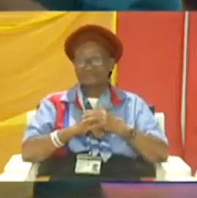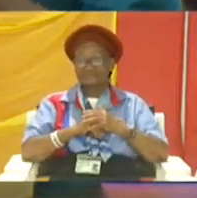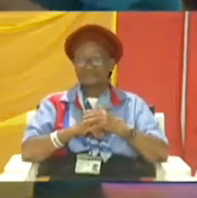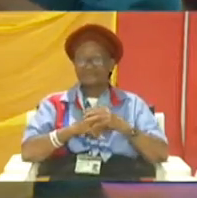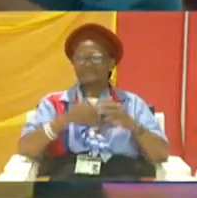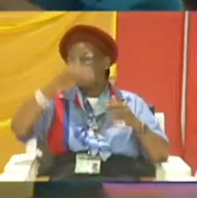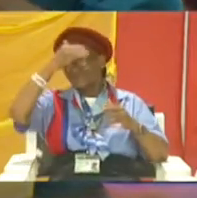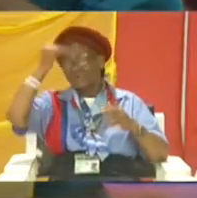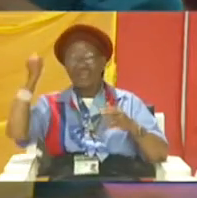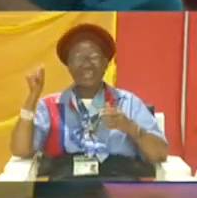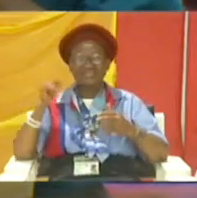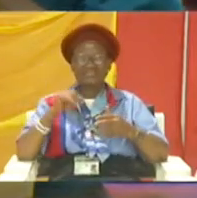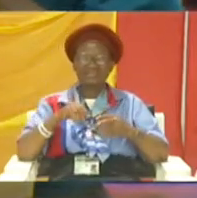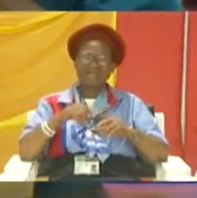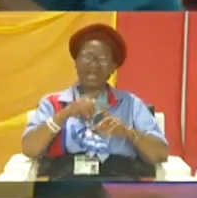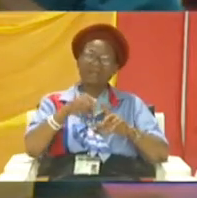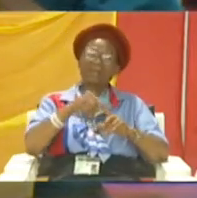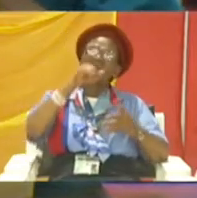Forget about it. The